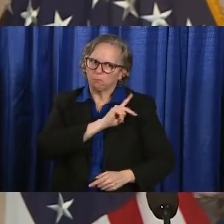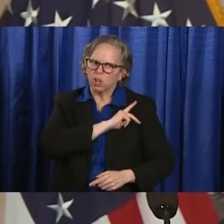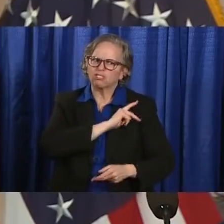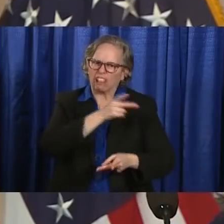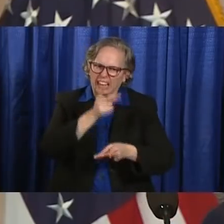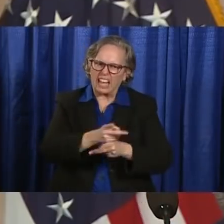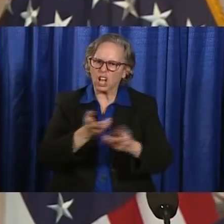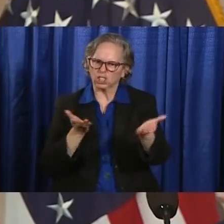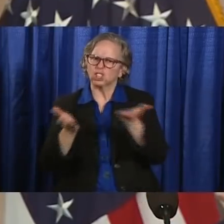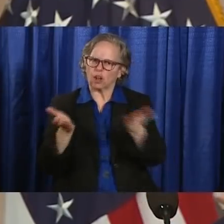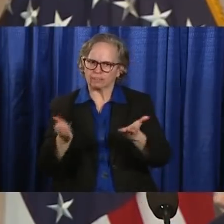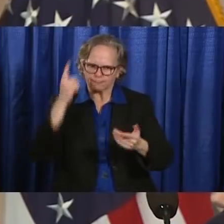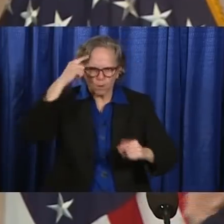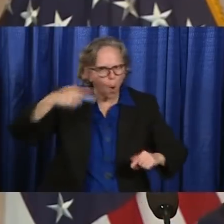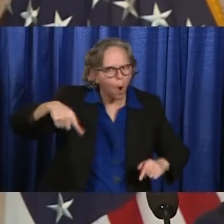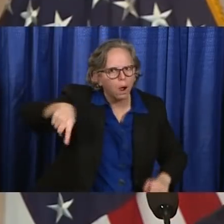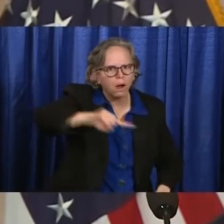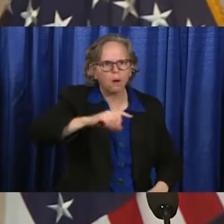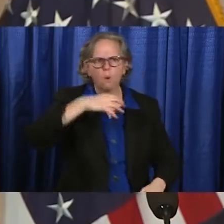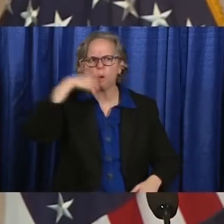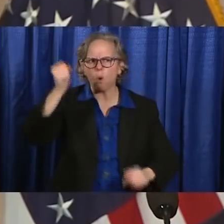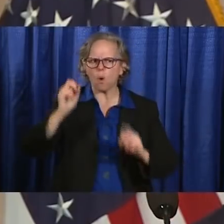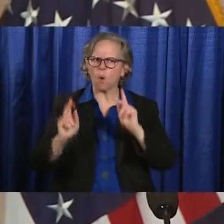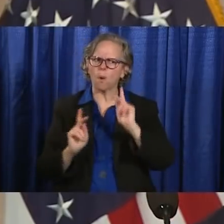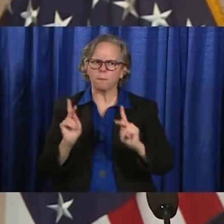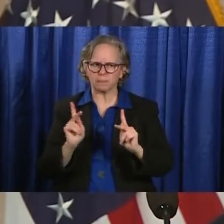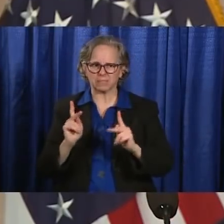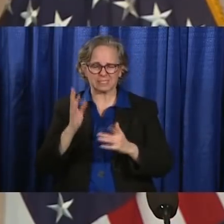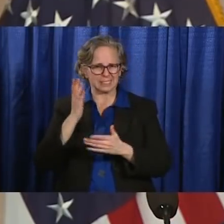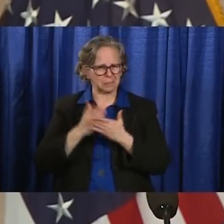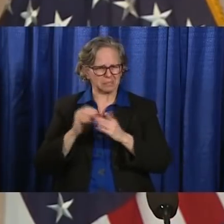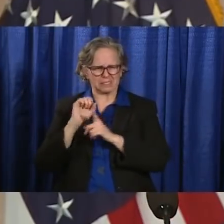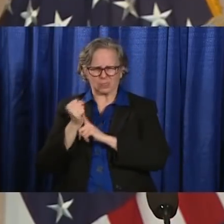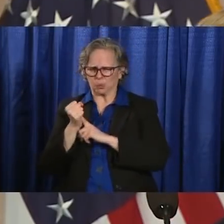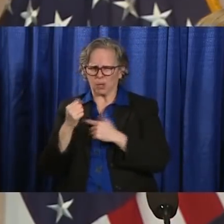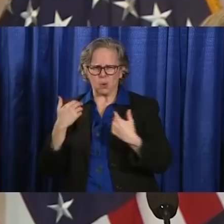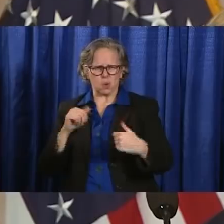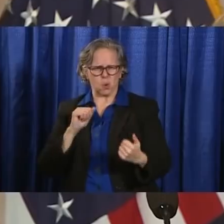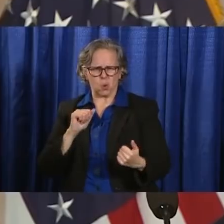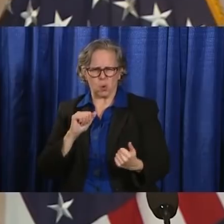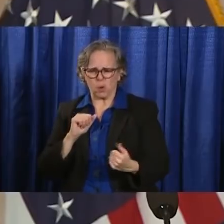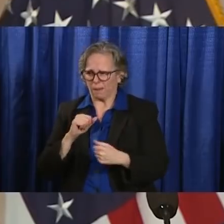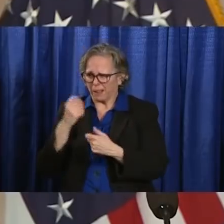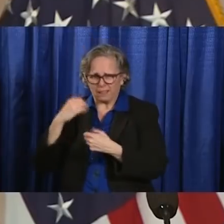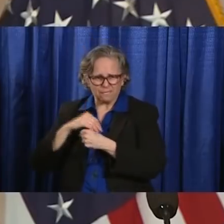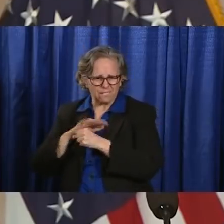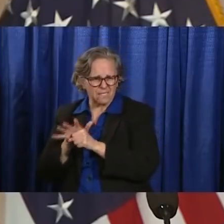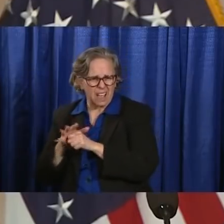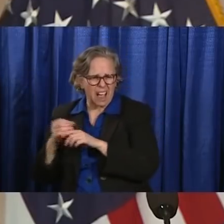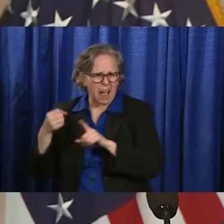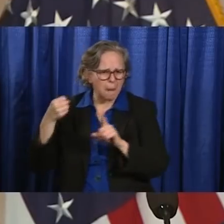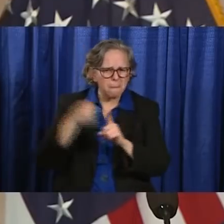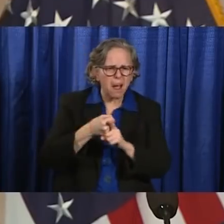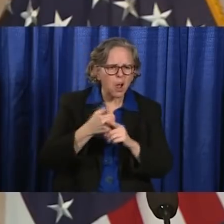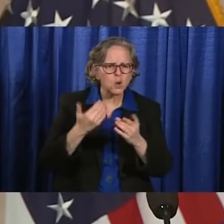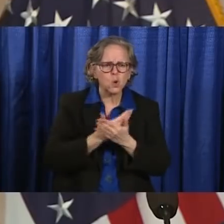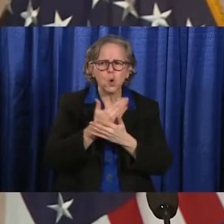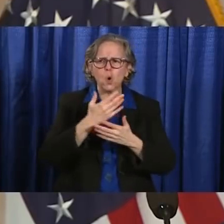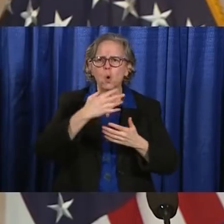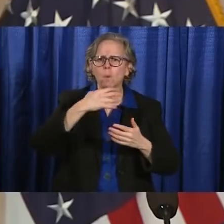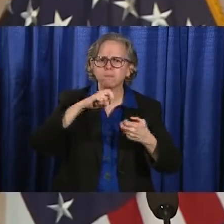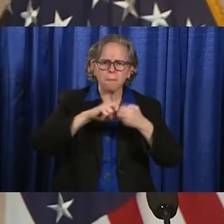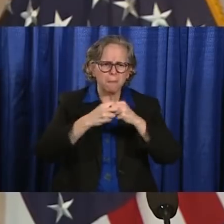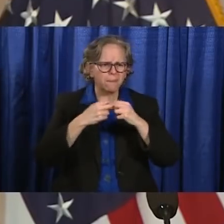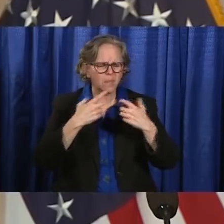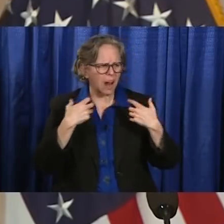cases, we're quite aware that the precautions have created other concerns for older people. For example, how do you get food if